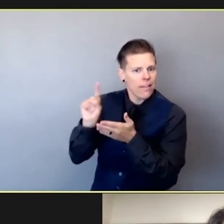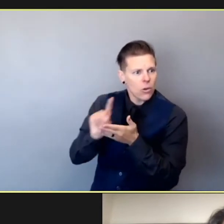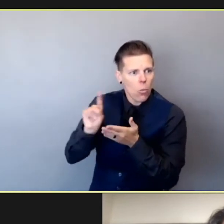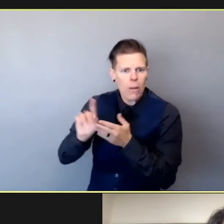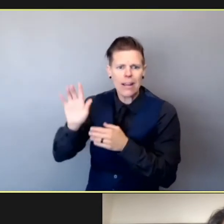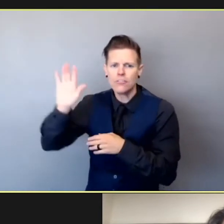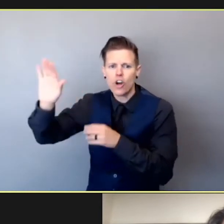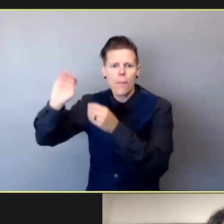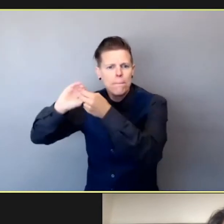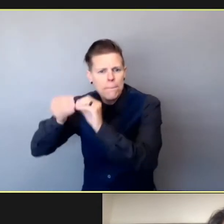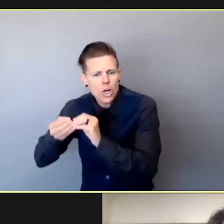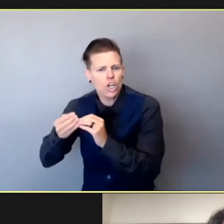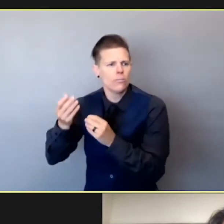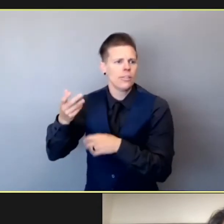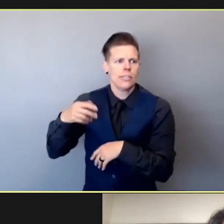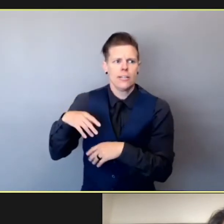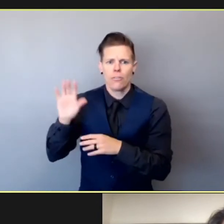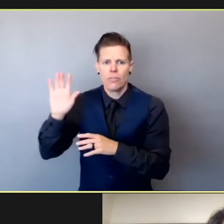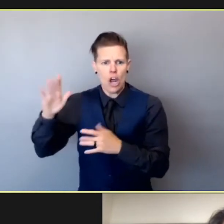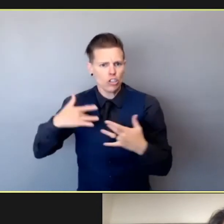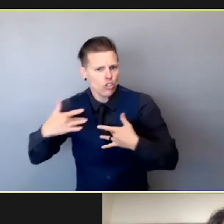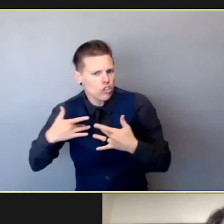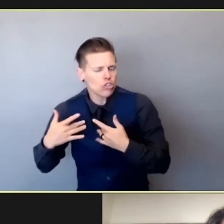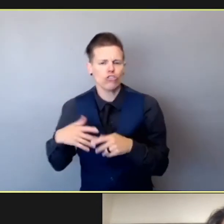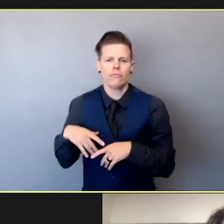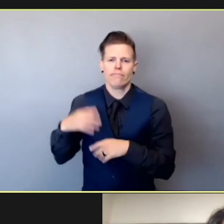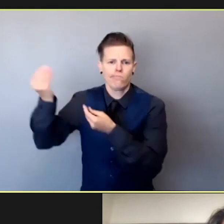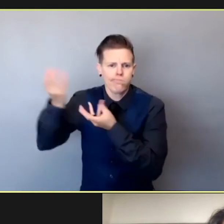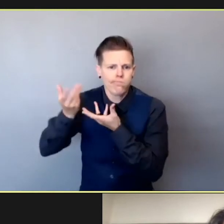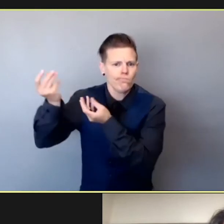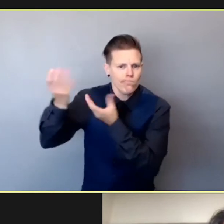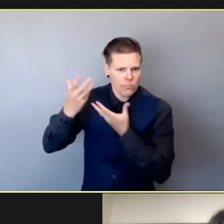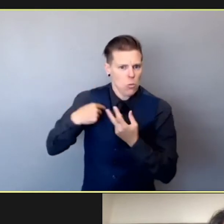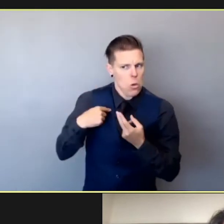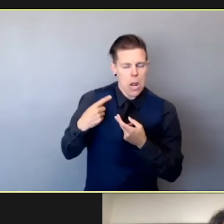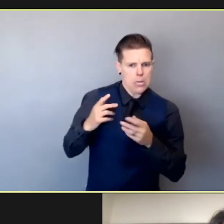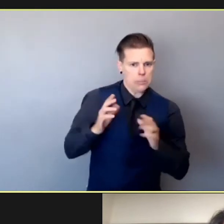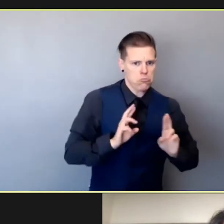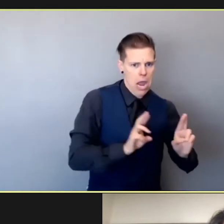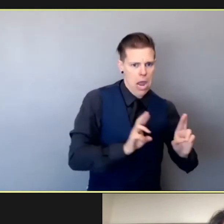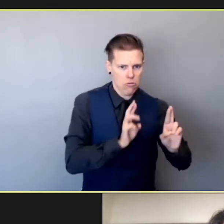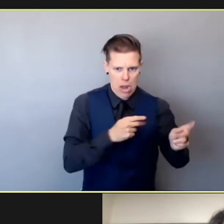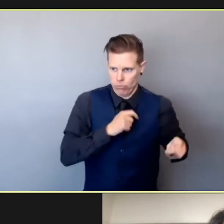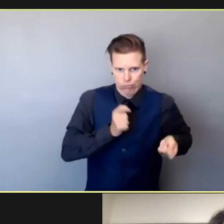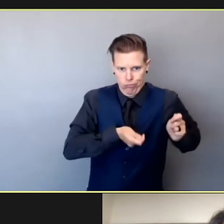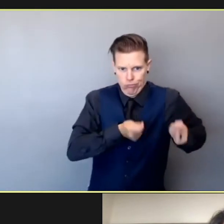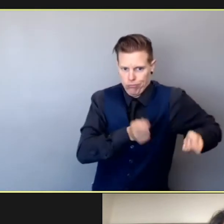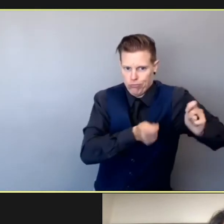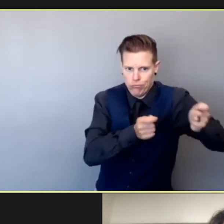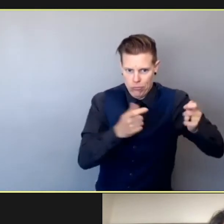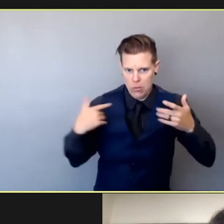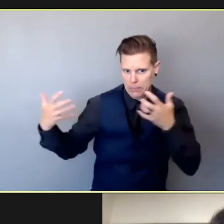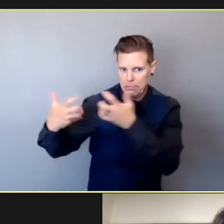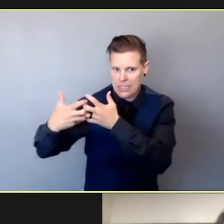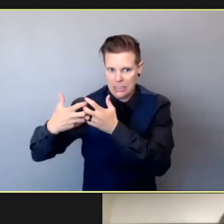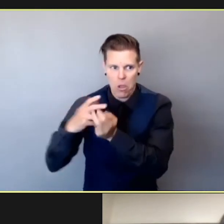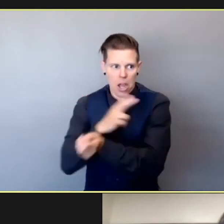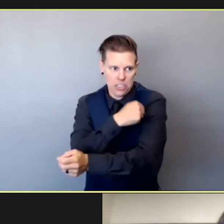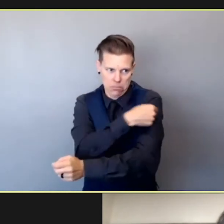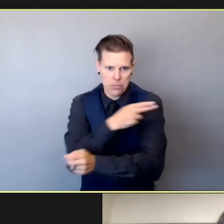they're really on top of it, and they're prepared to make the changes they need to make because they've been through this now a couple times.